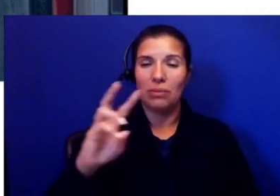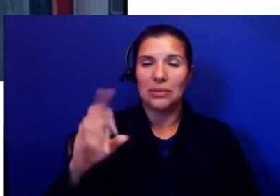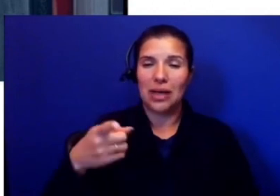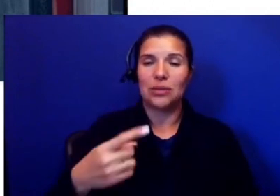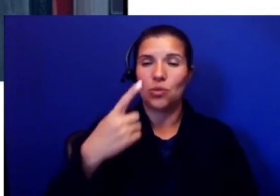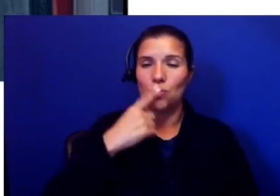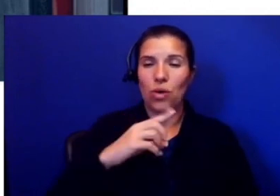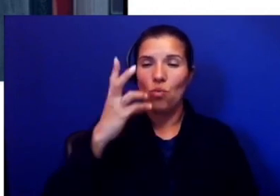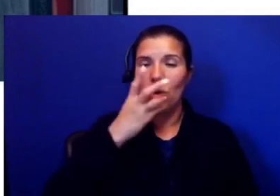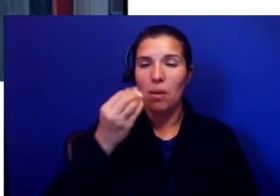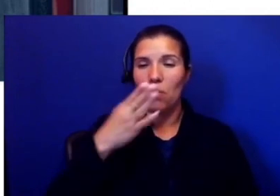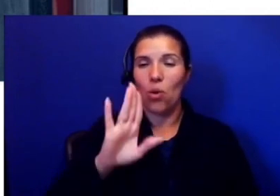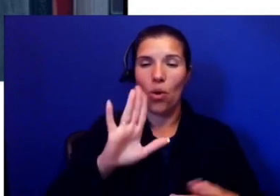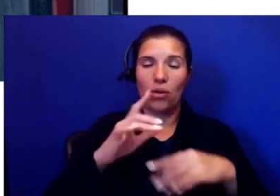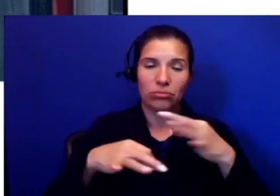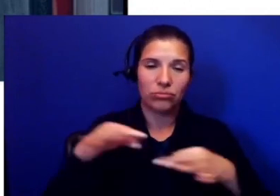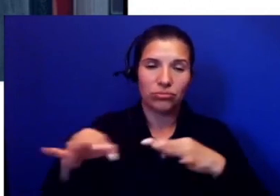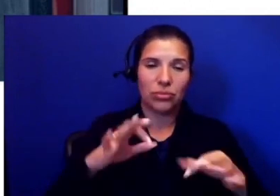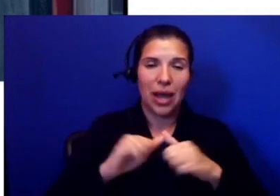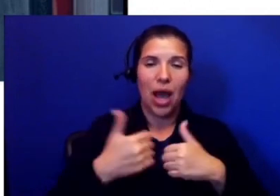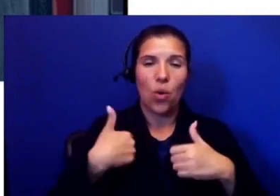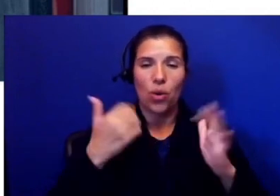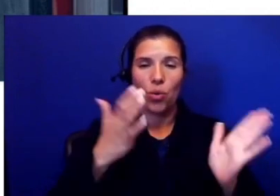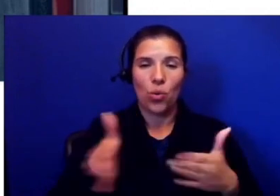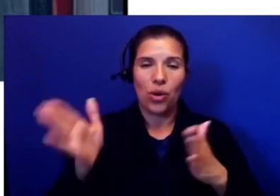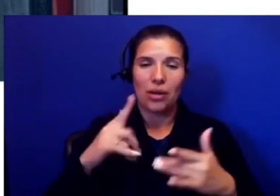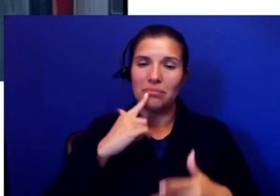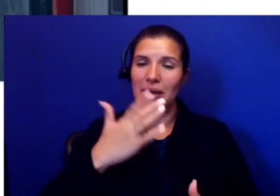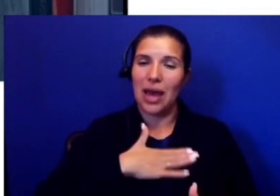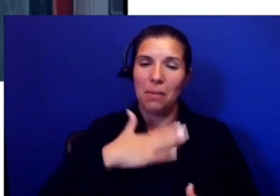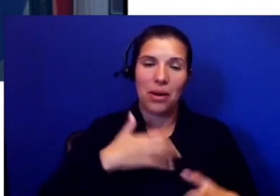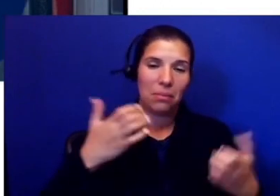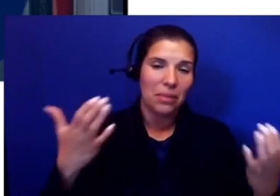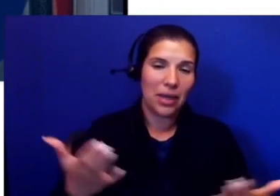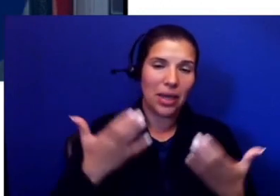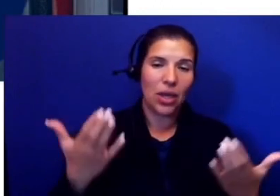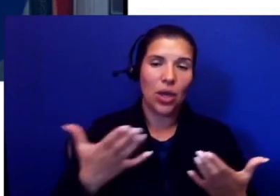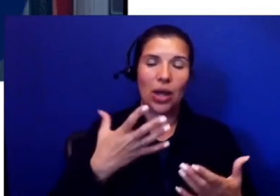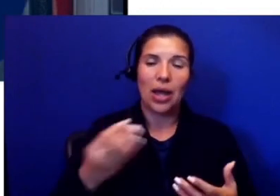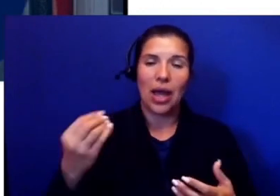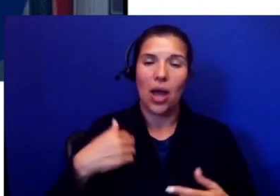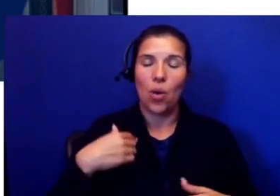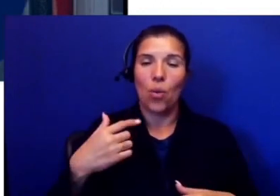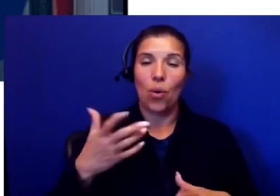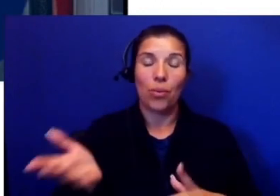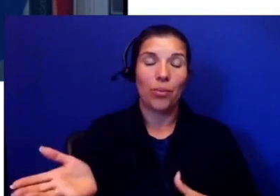teaches you how to organize in your community. So very happy to be here, and I'm going to move back over